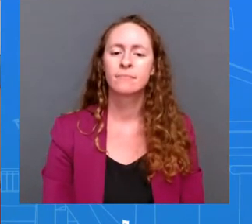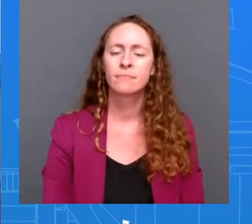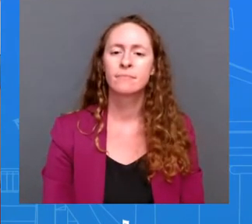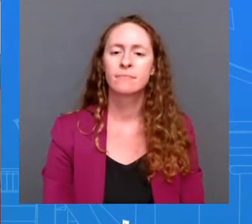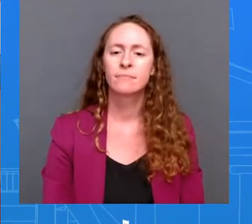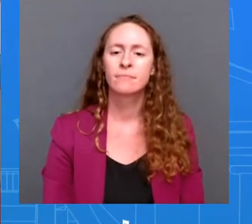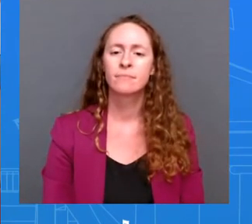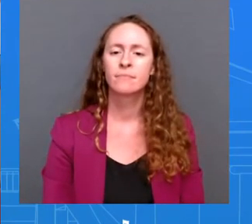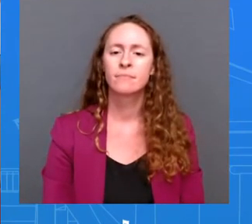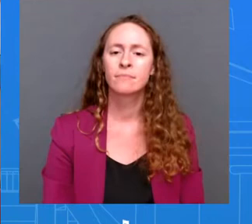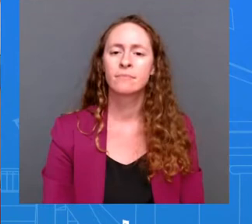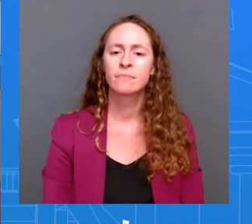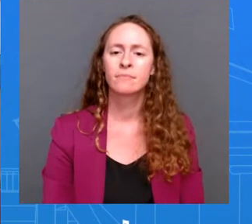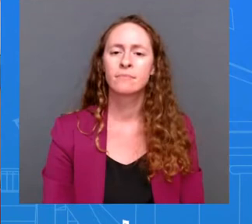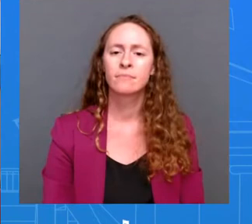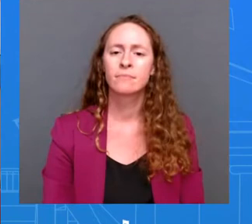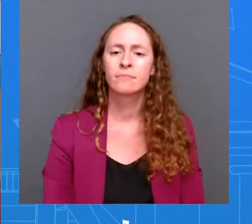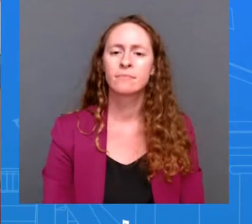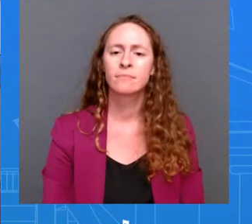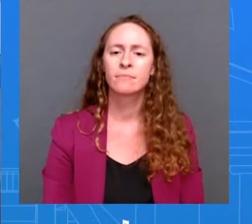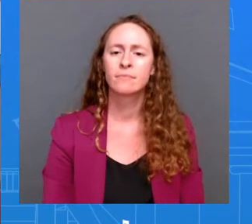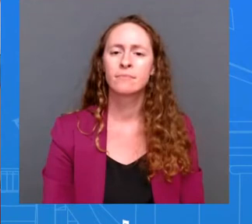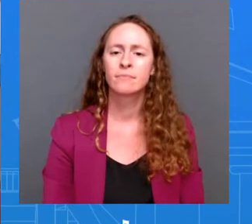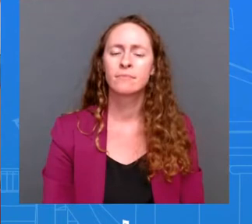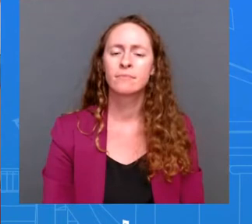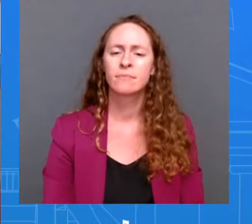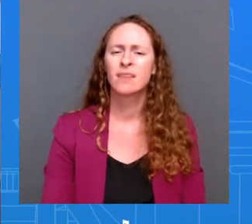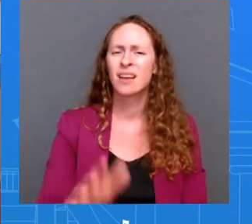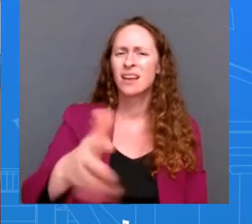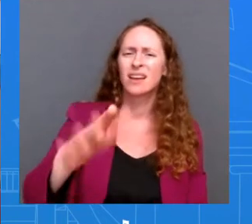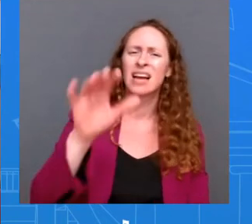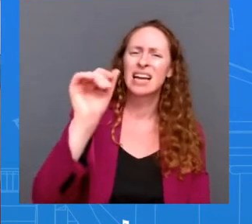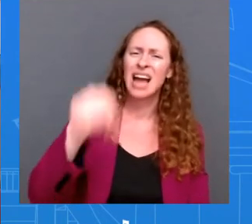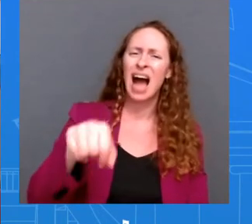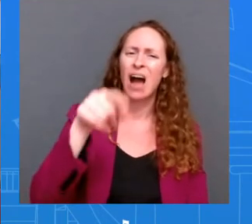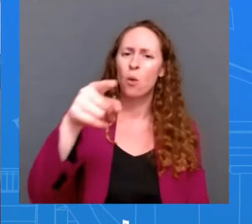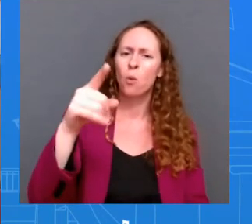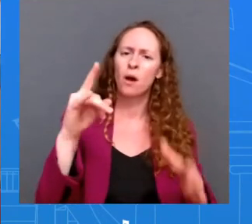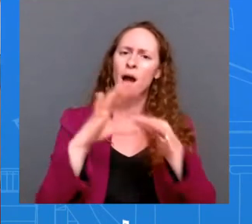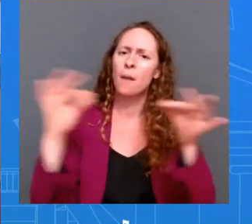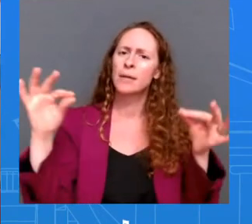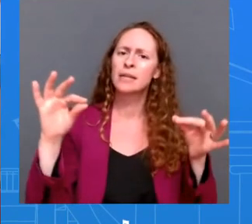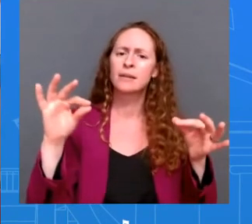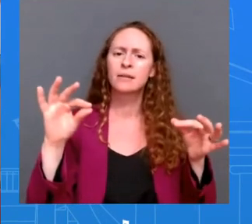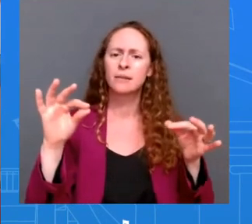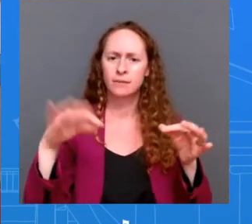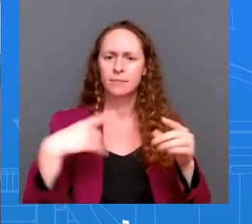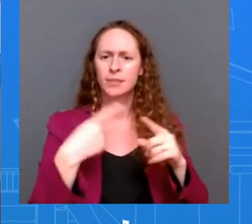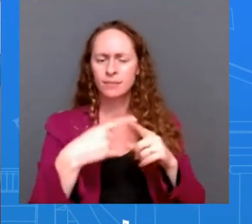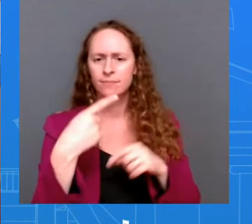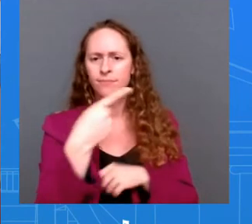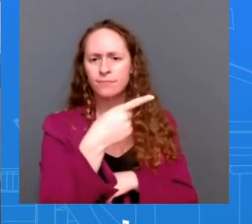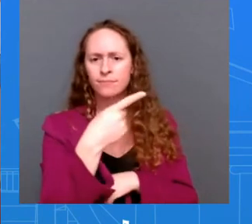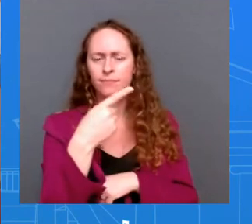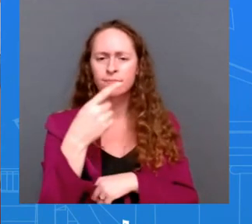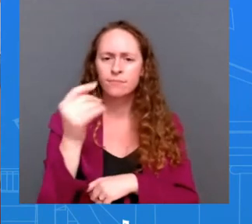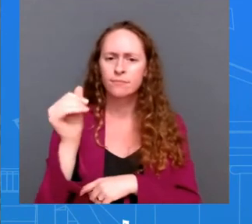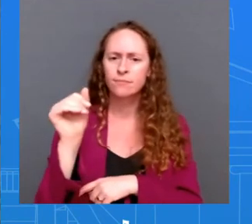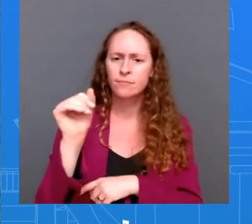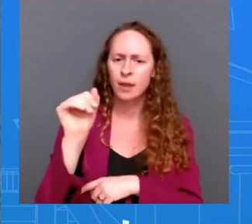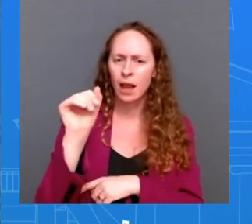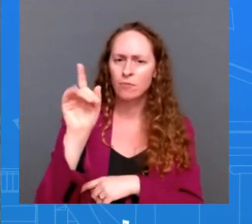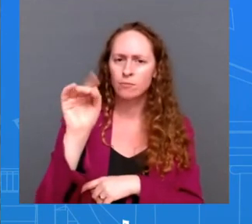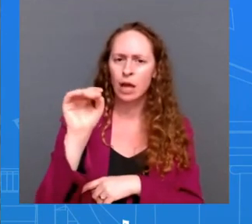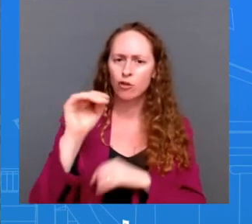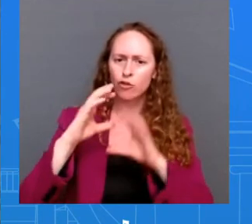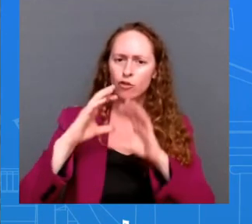Arabia. Is there anything you can say about the administration's efforts to free him or sort of any conversations? There's not a lot